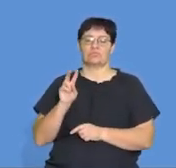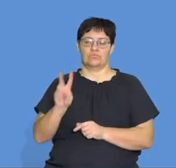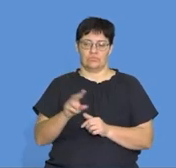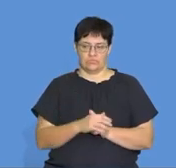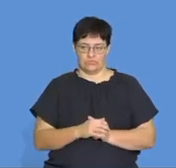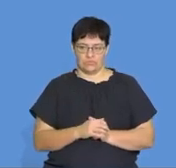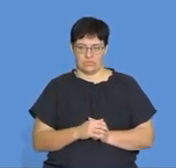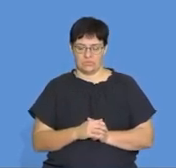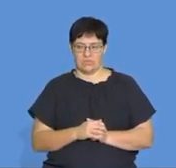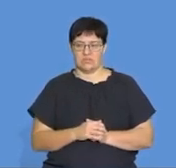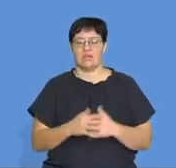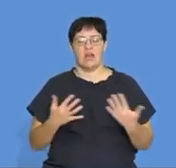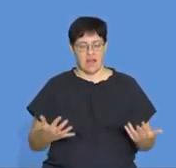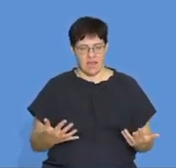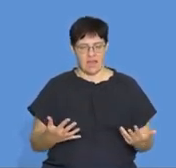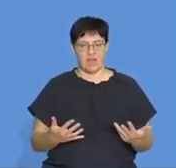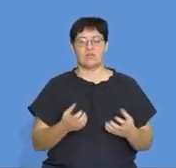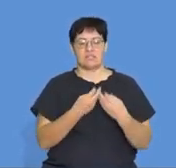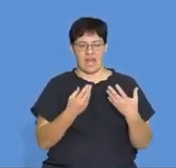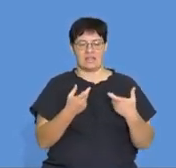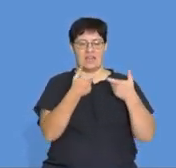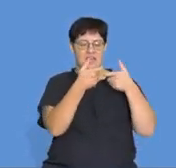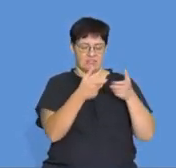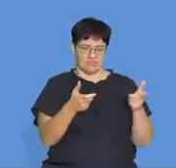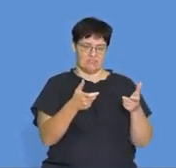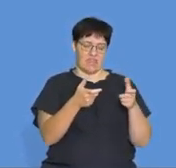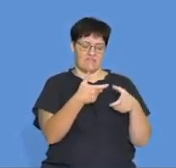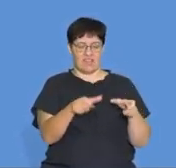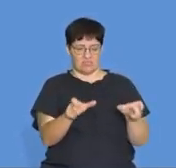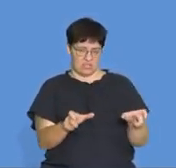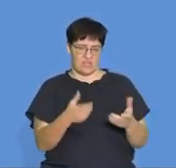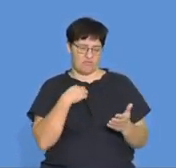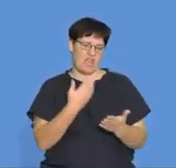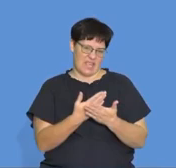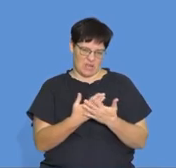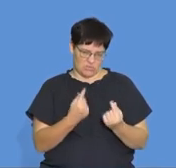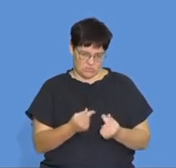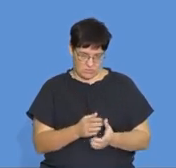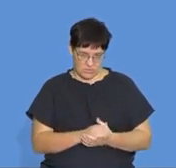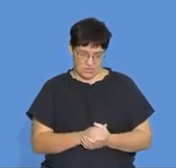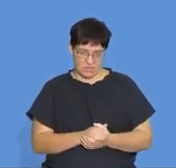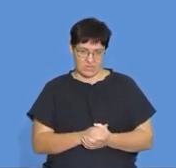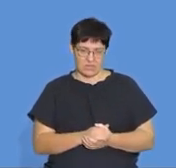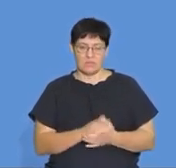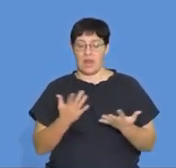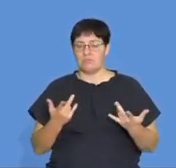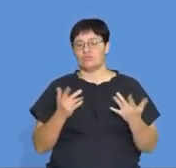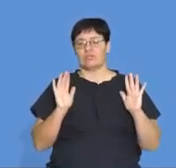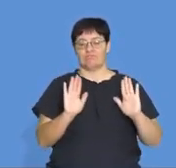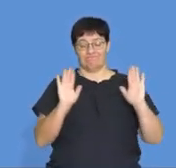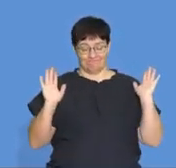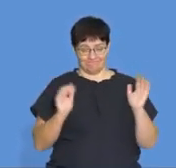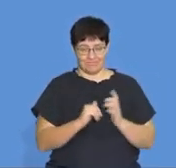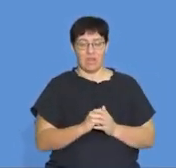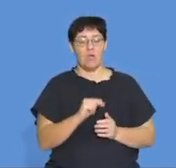2. And then you can then start factorizing if this is you are able to factorize this, right? But I'm just going to leave it